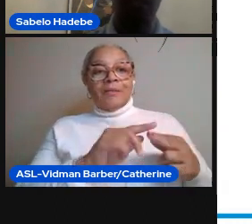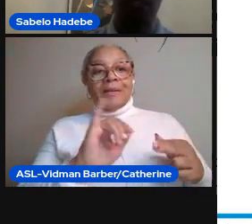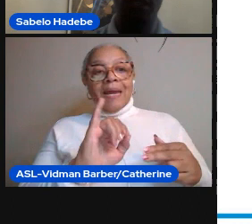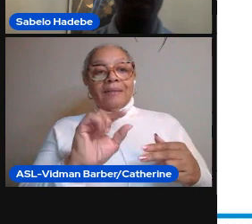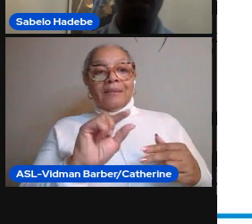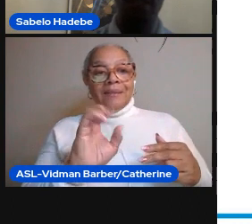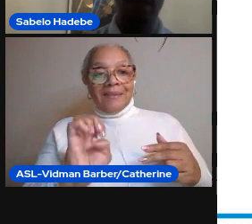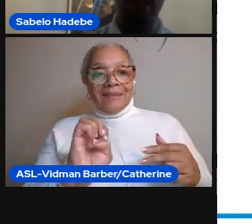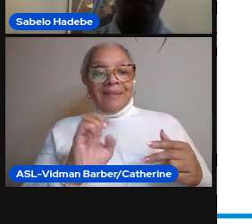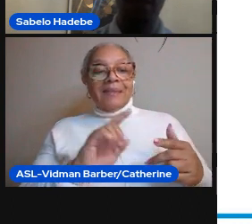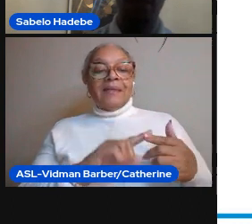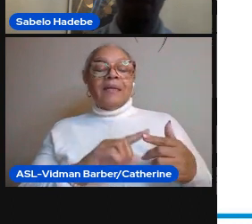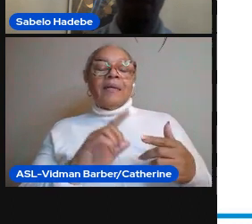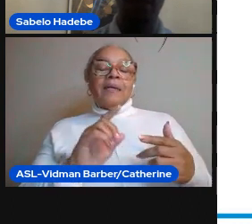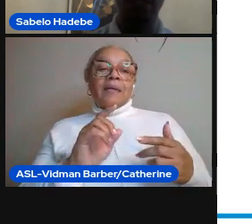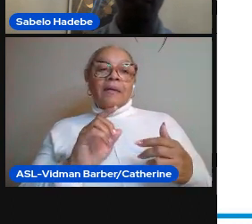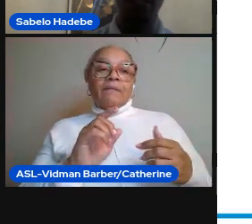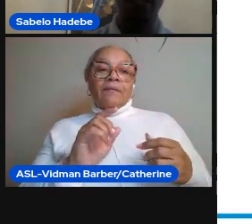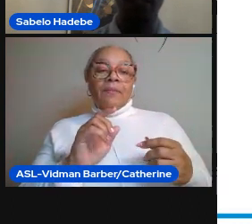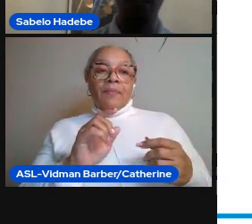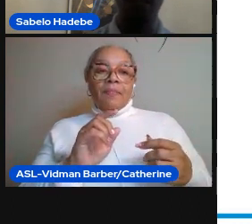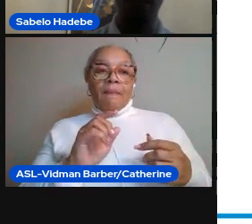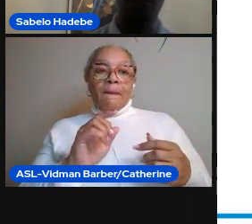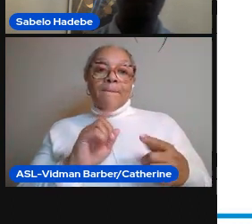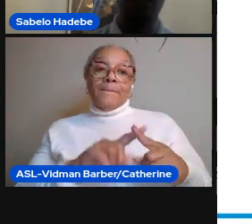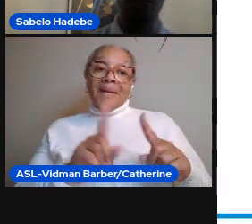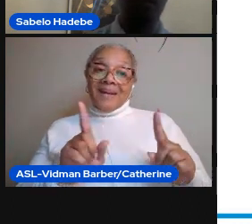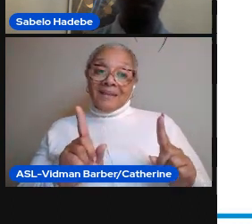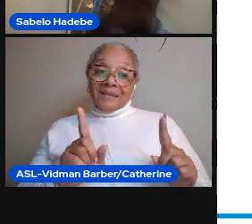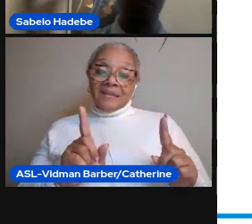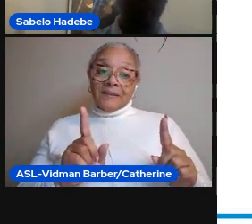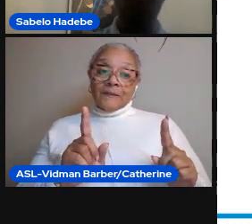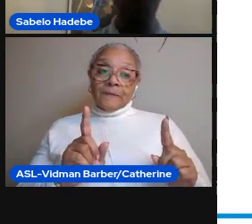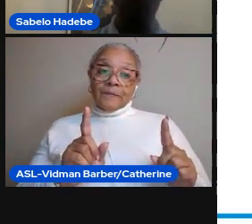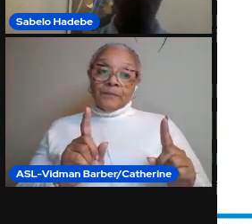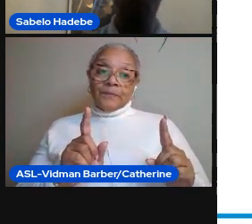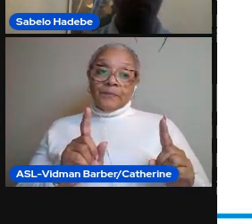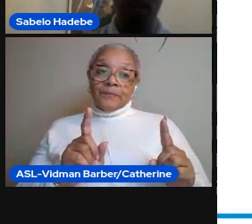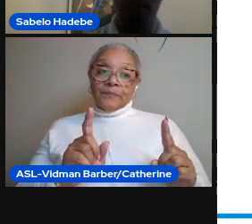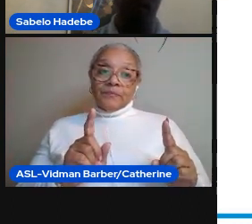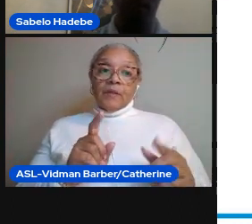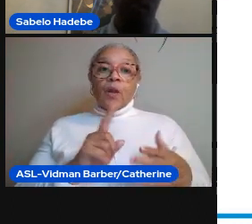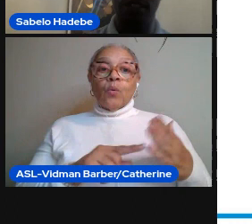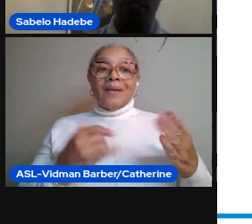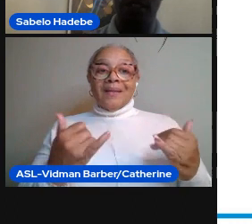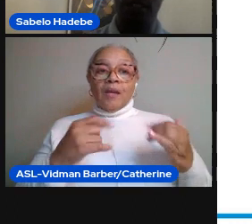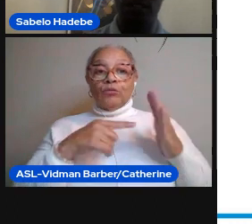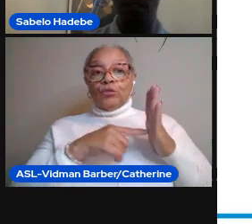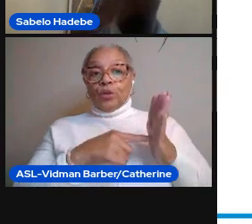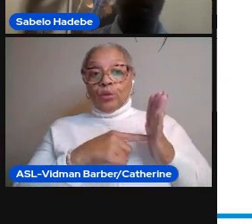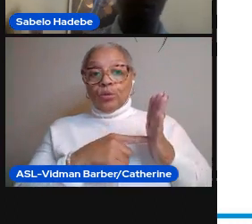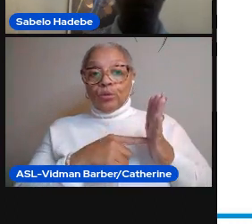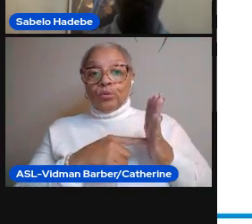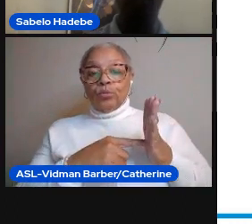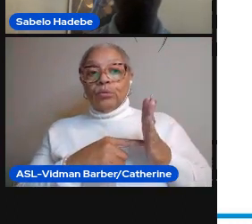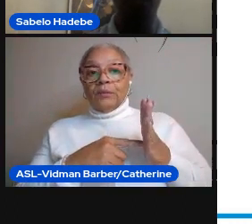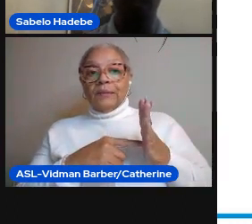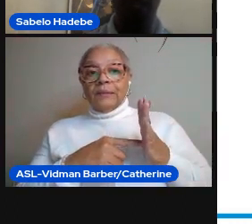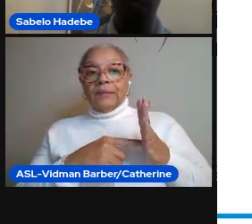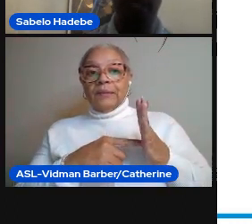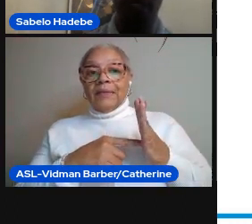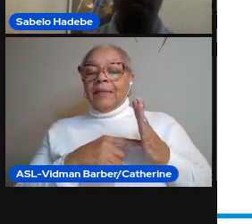class switching. But actually, what I'm going to show you now is a